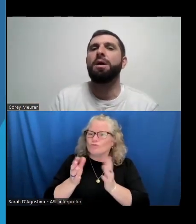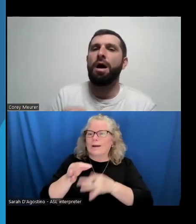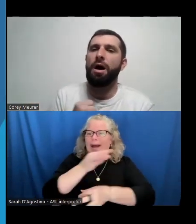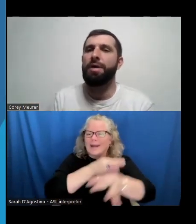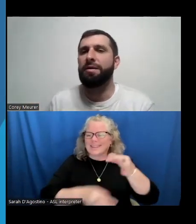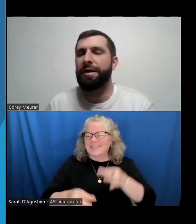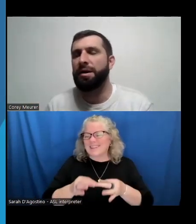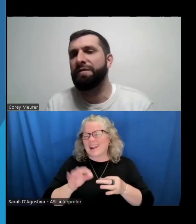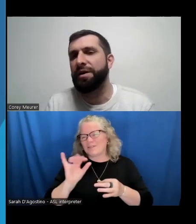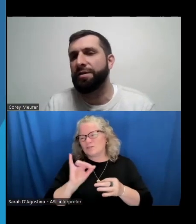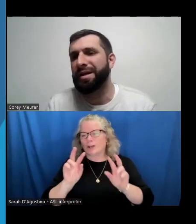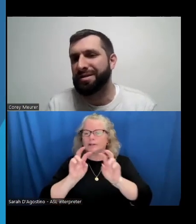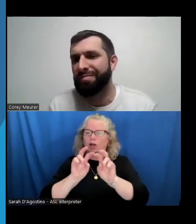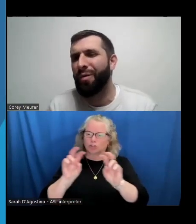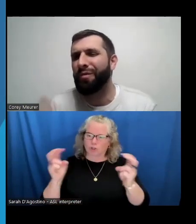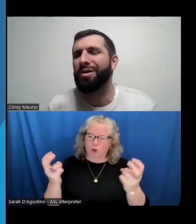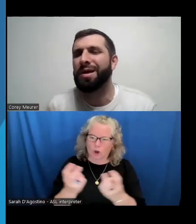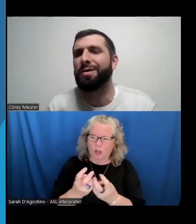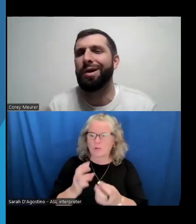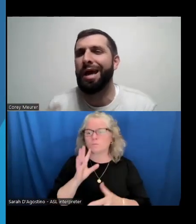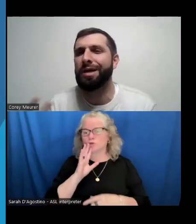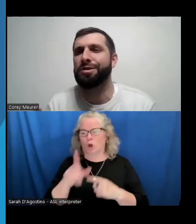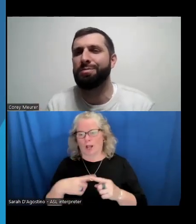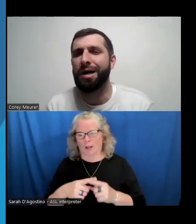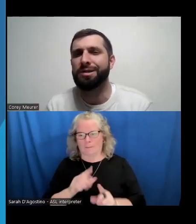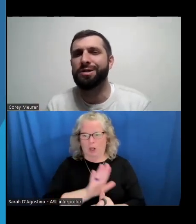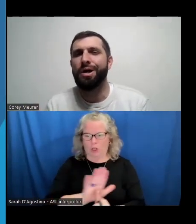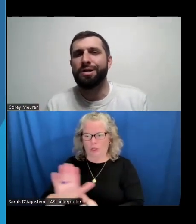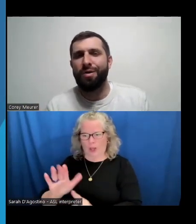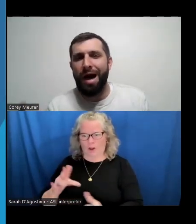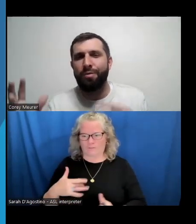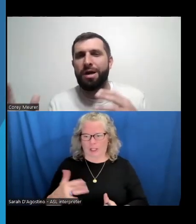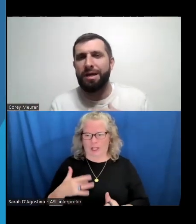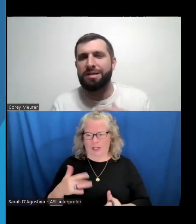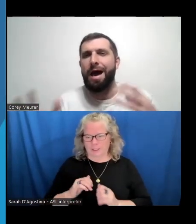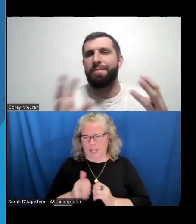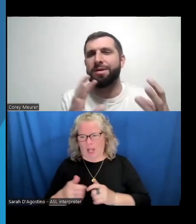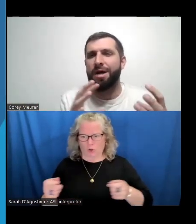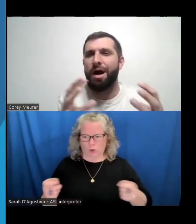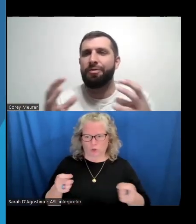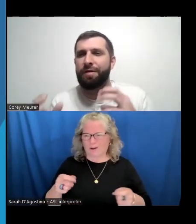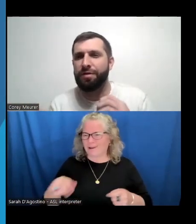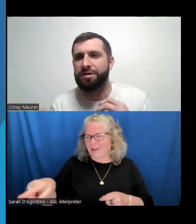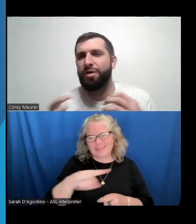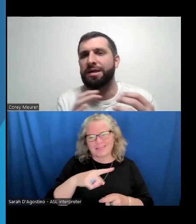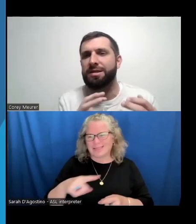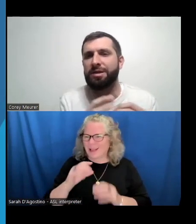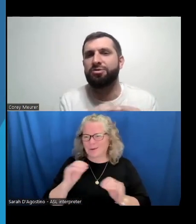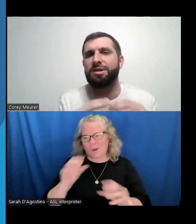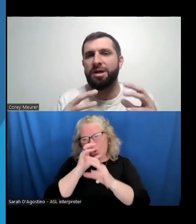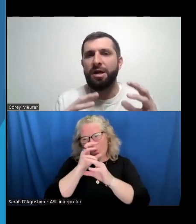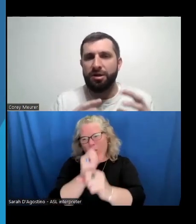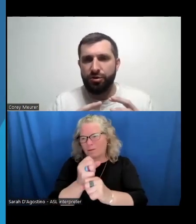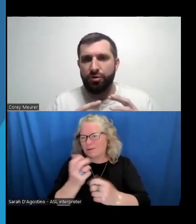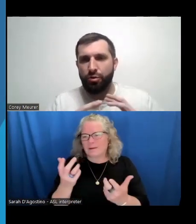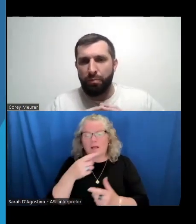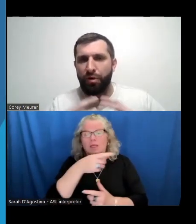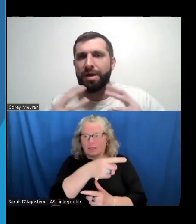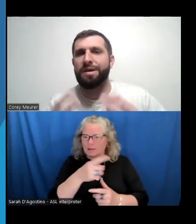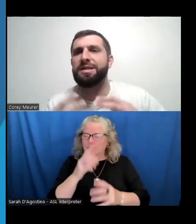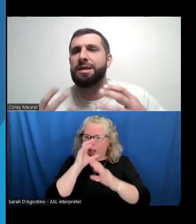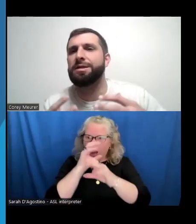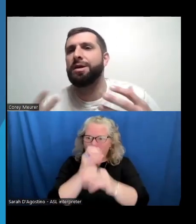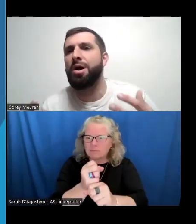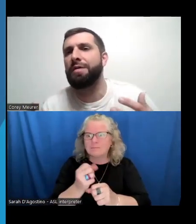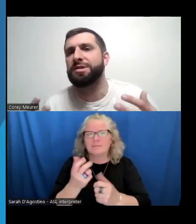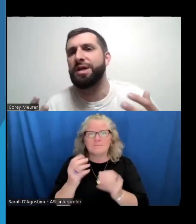about regulating our feelings, they weren't really going to engage as much. So how do we kind of tap into other different strengths and interests to